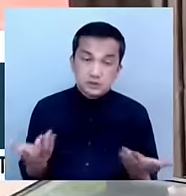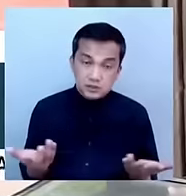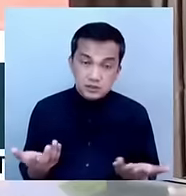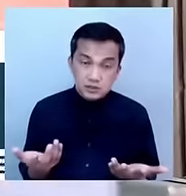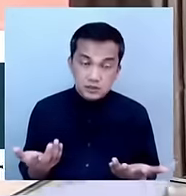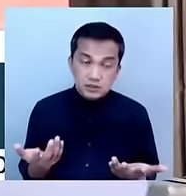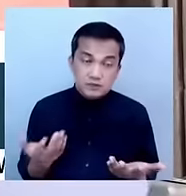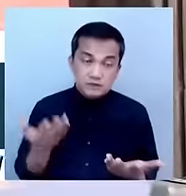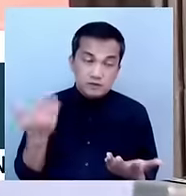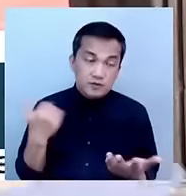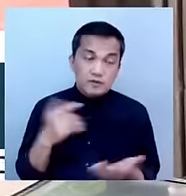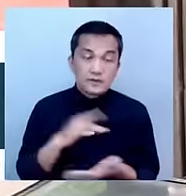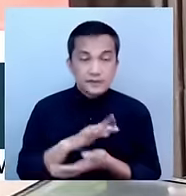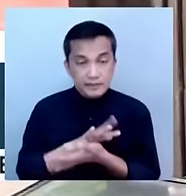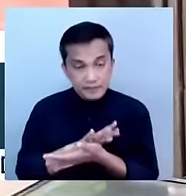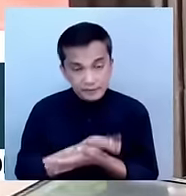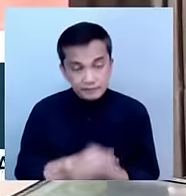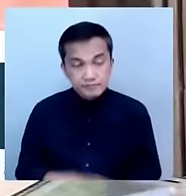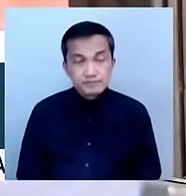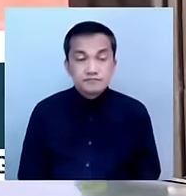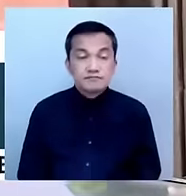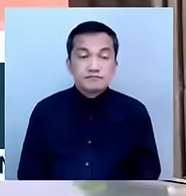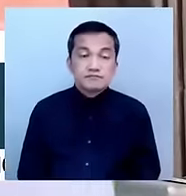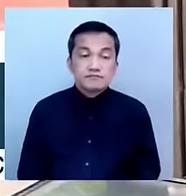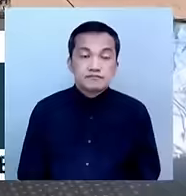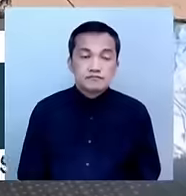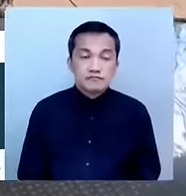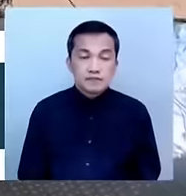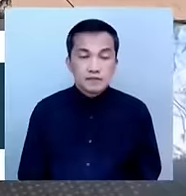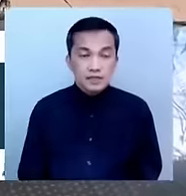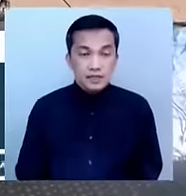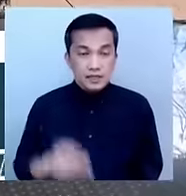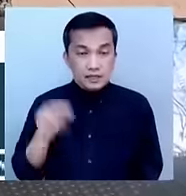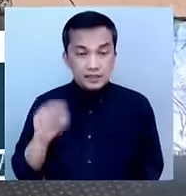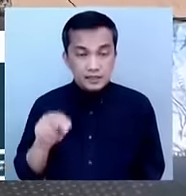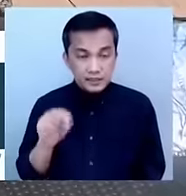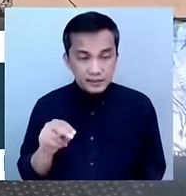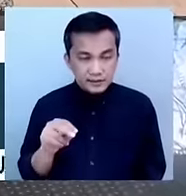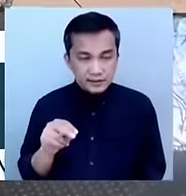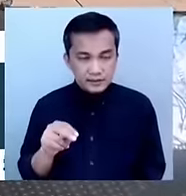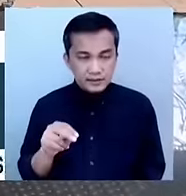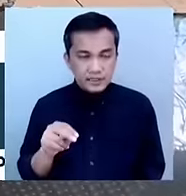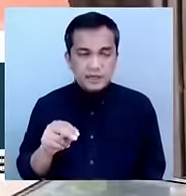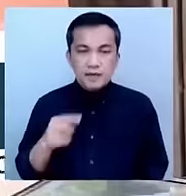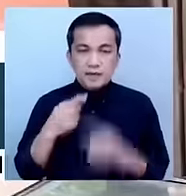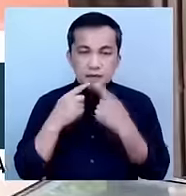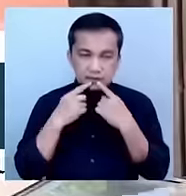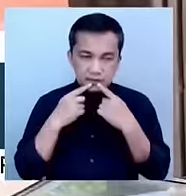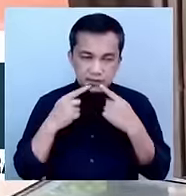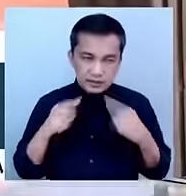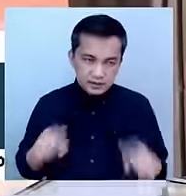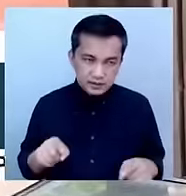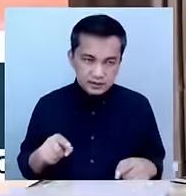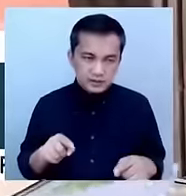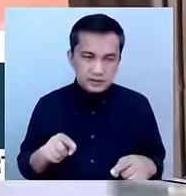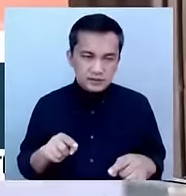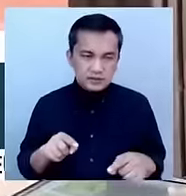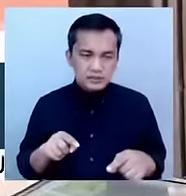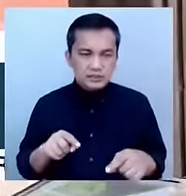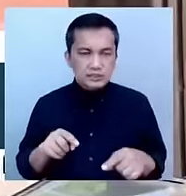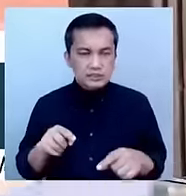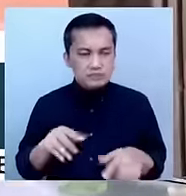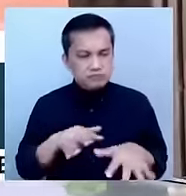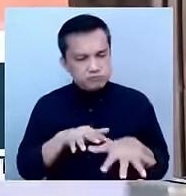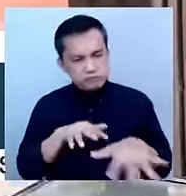the pandemic. Kaya ang kailangan talaga madeklara na isang traffic crisis